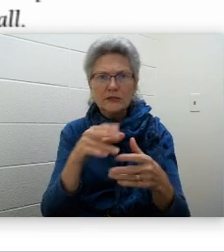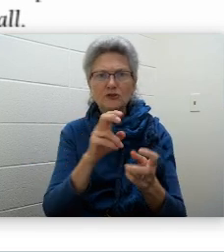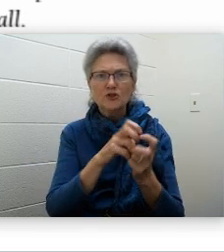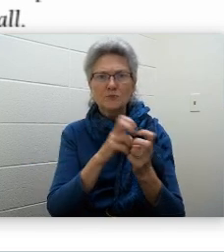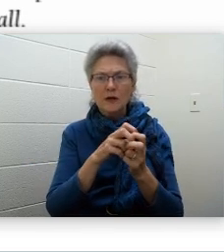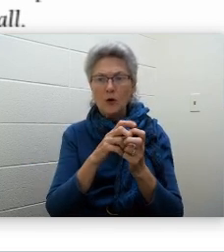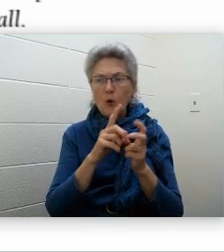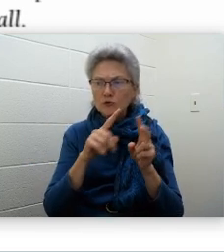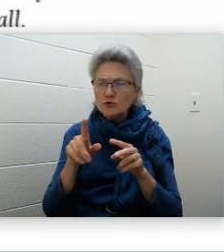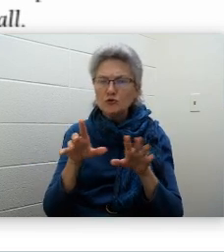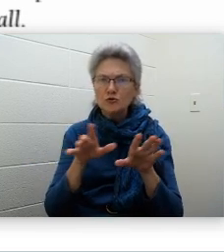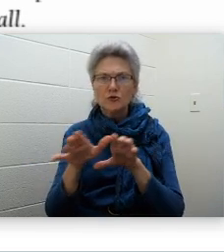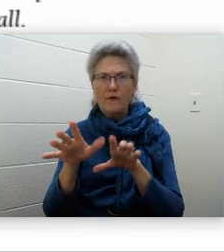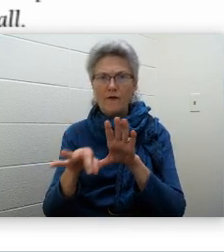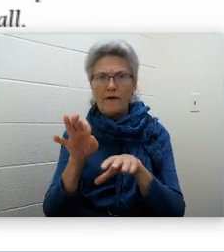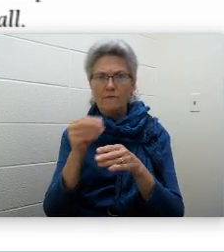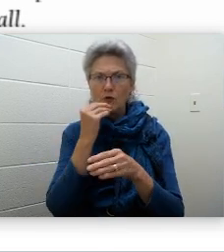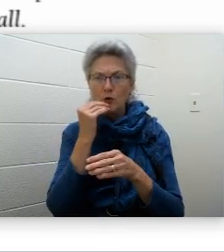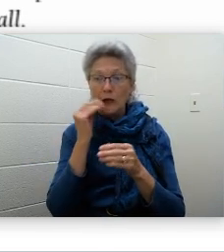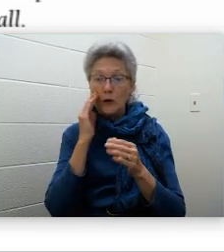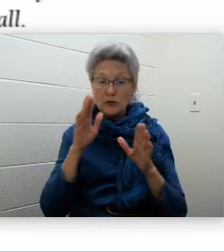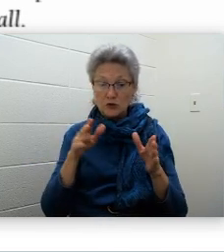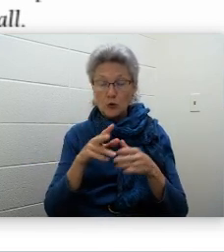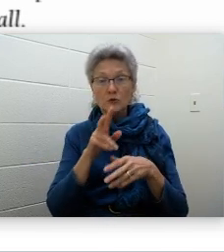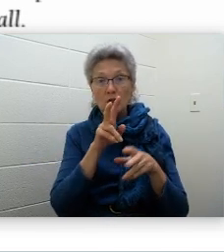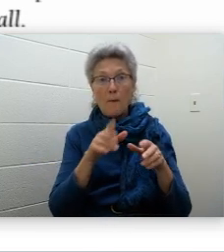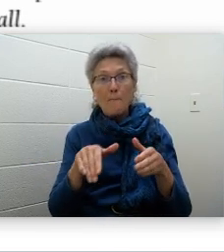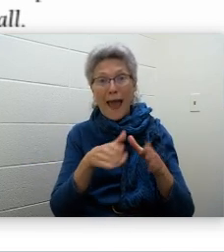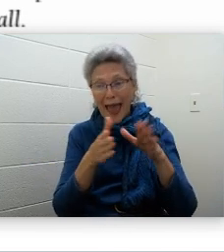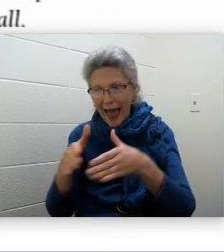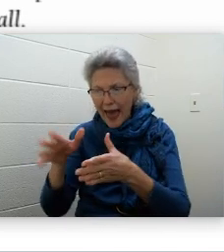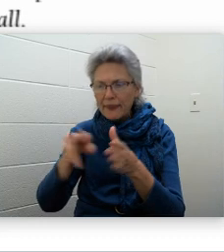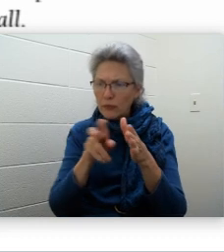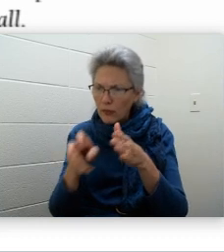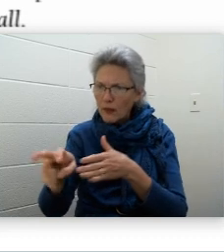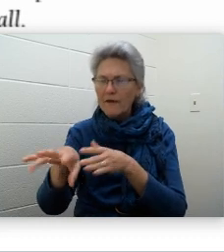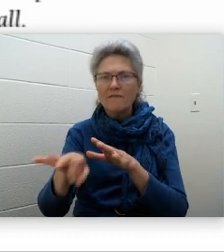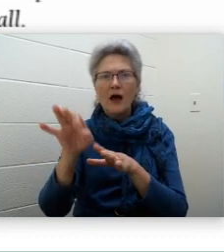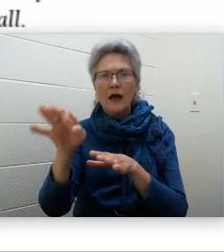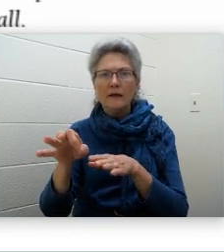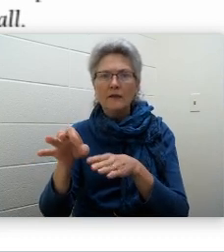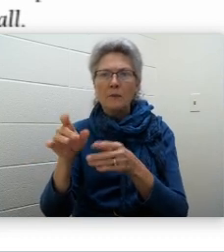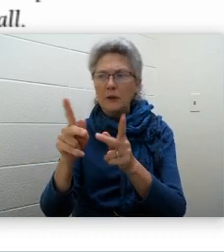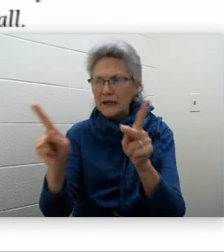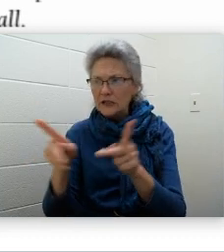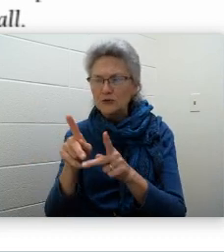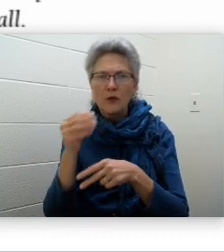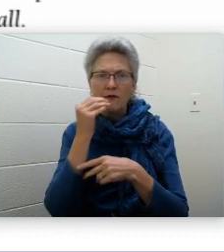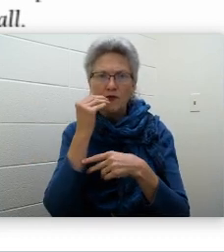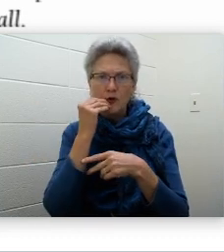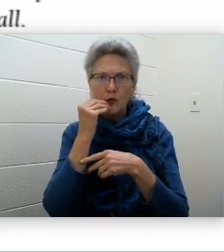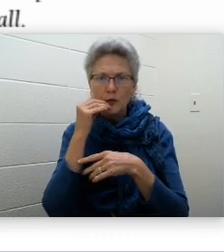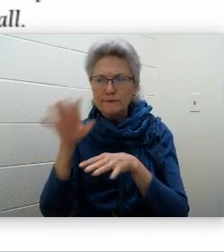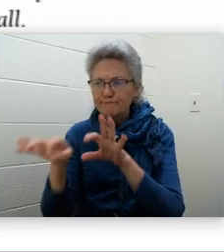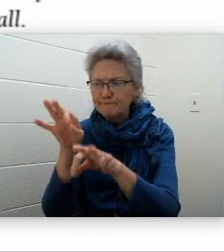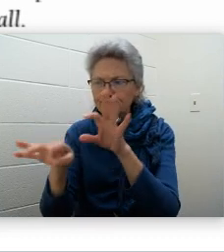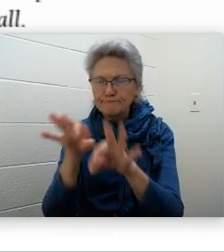we know that he takes this path and he's trying to find this feeding ground or, where he goes to